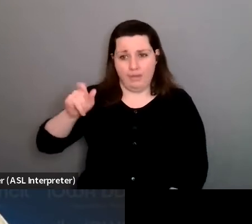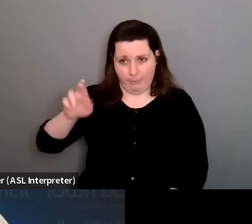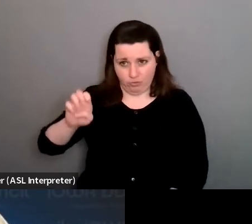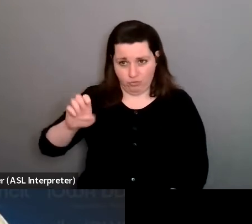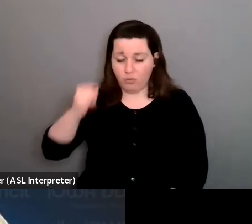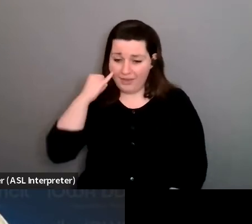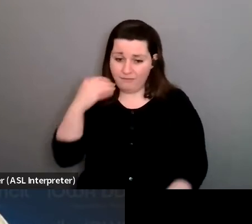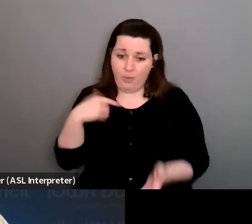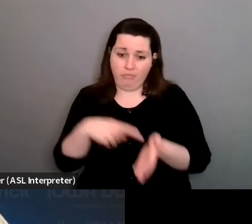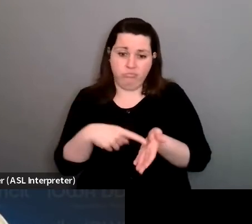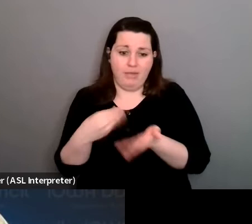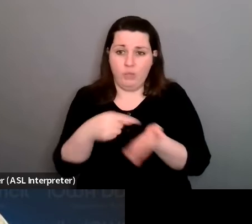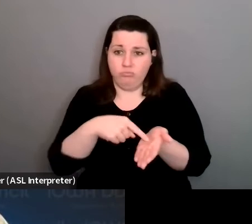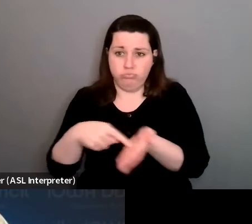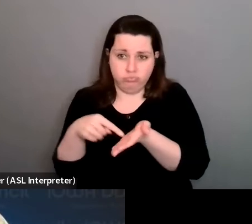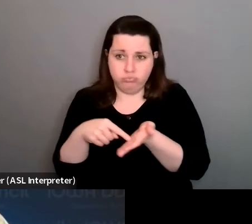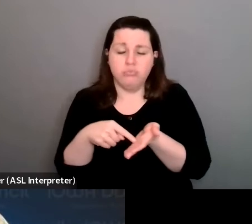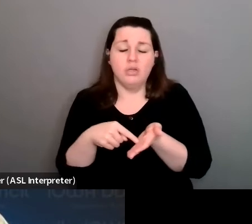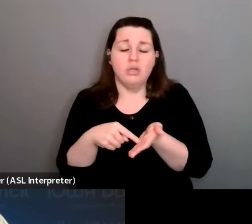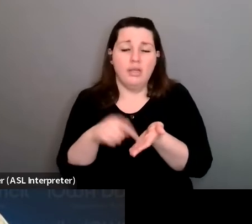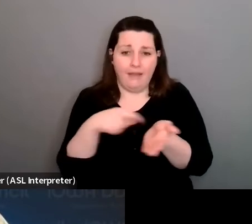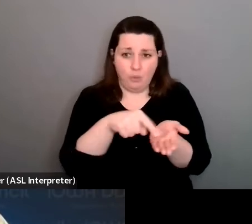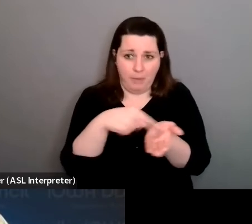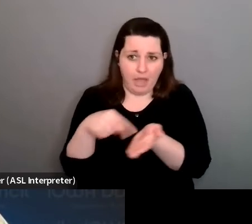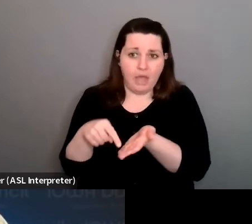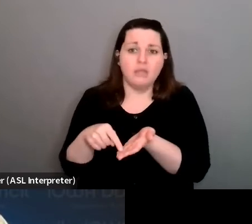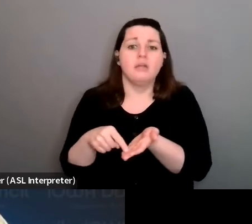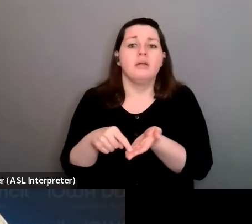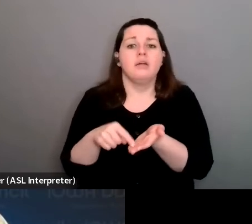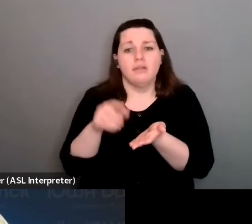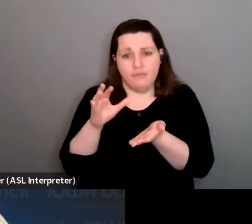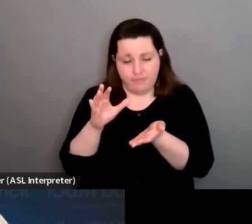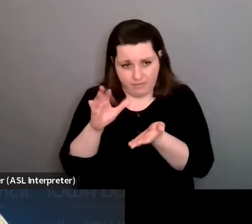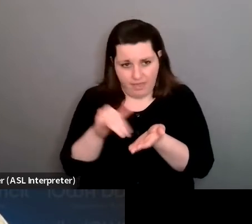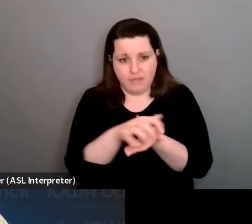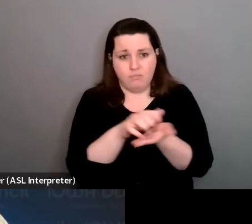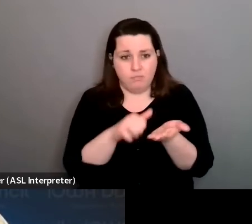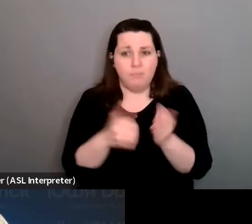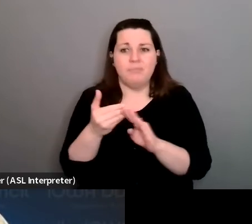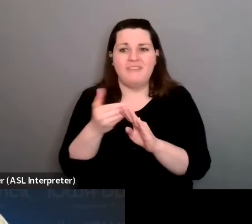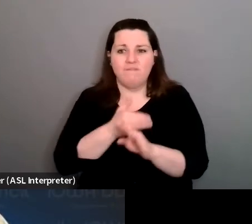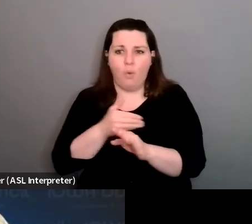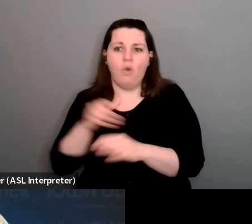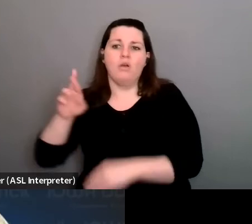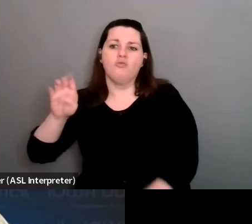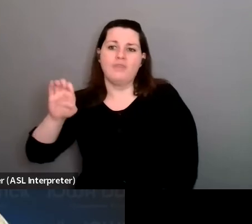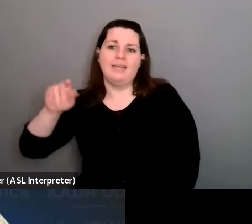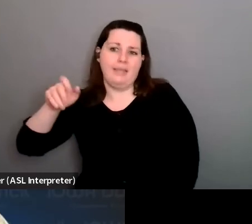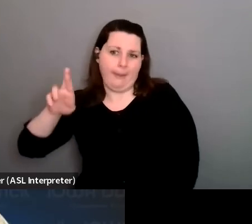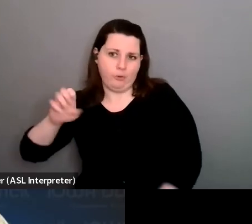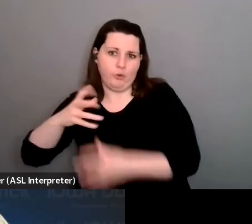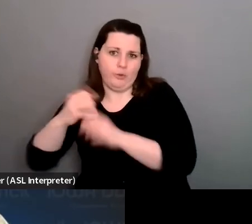expenses that need to be made, that comes out before any recapture. And again, due to House